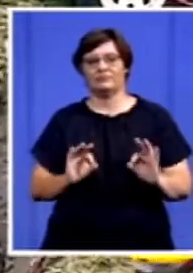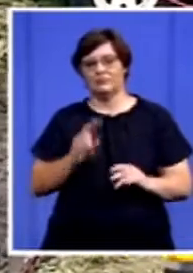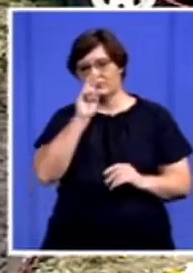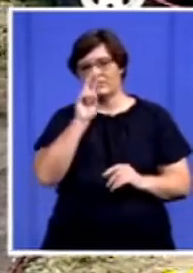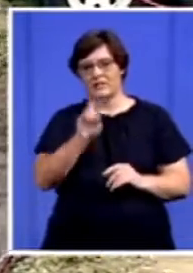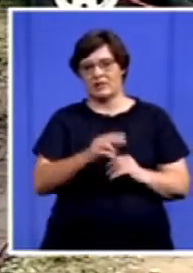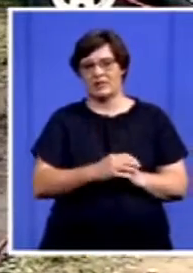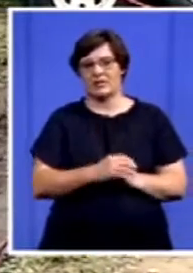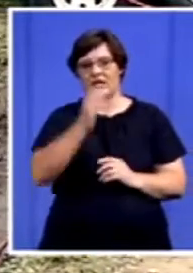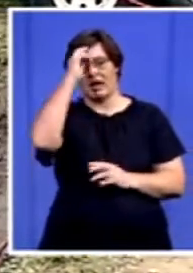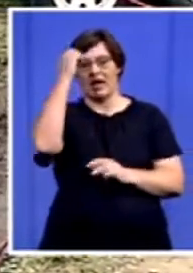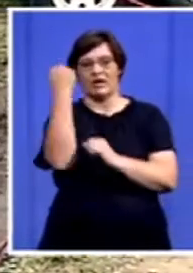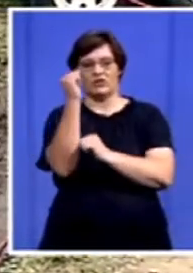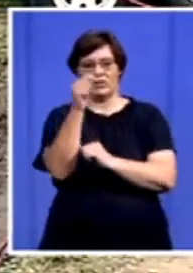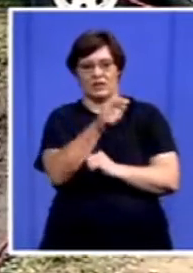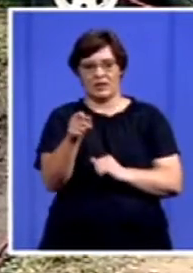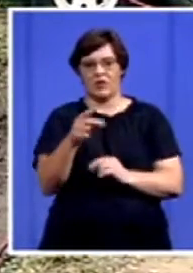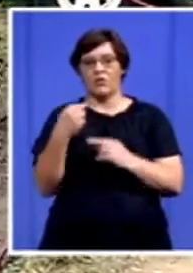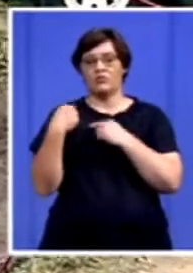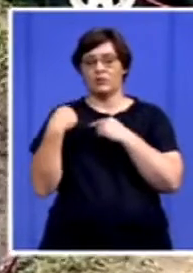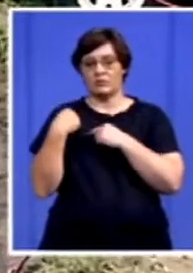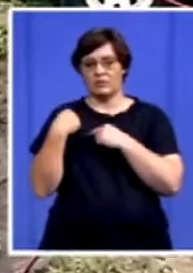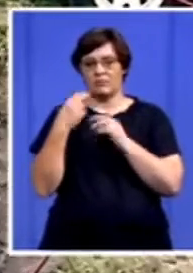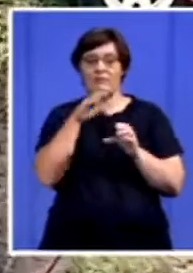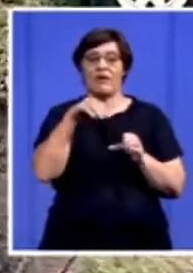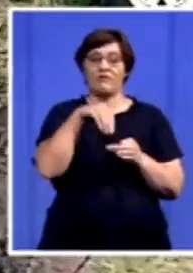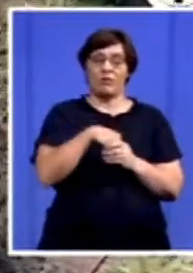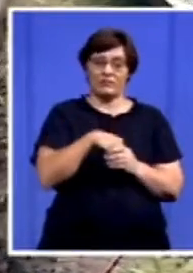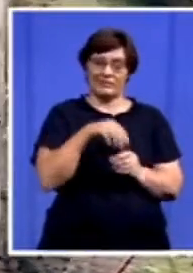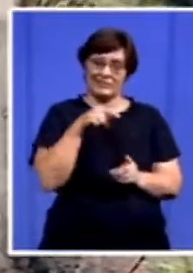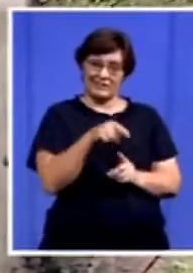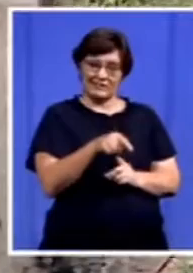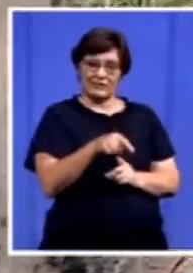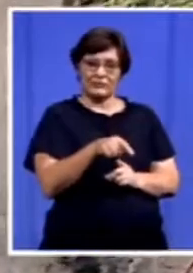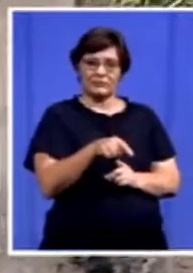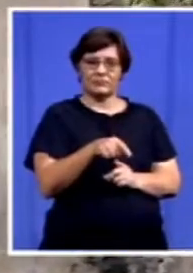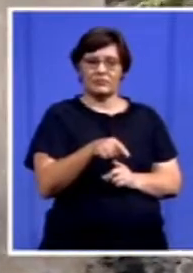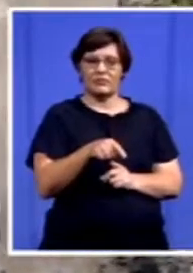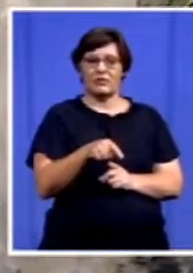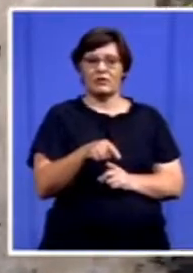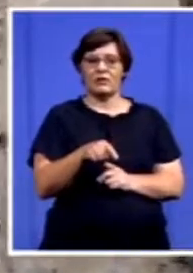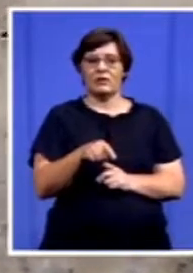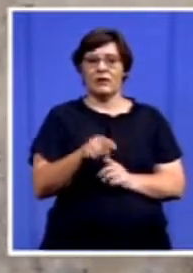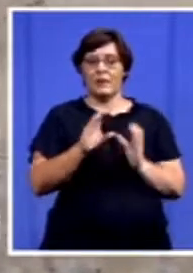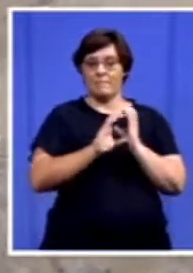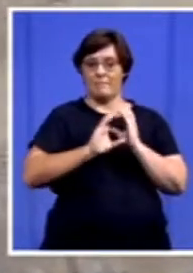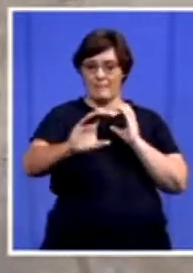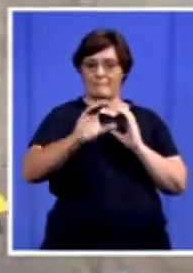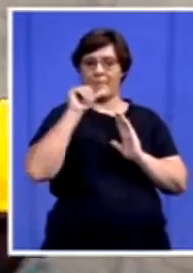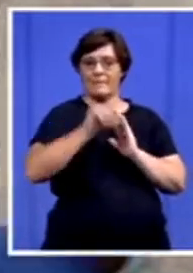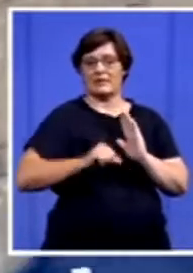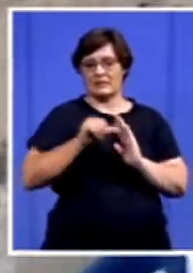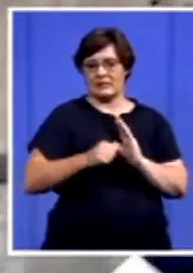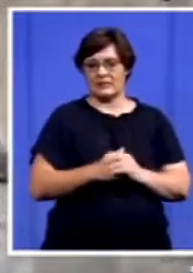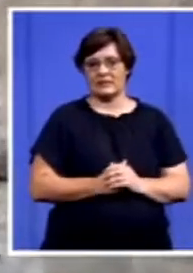those responsible or involved in this particular maintenance of this pipeline, they're basically putting on